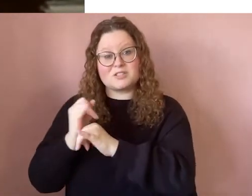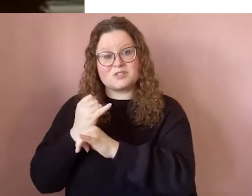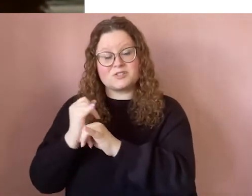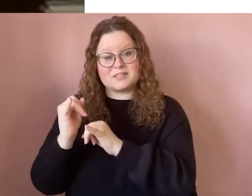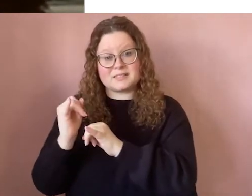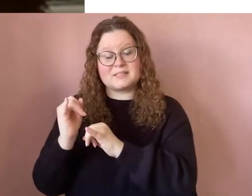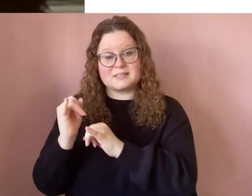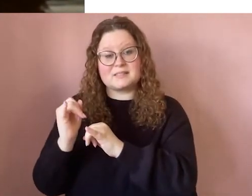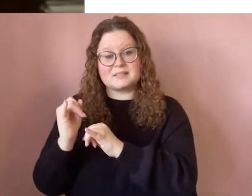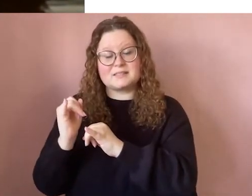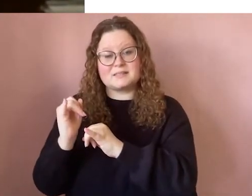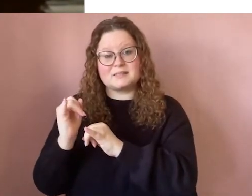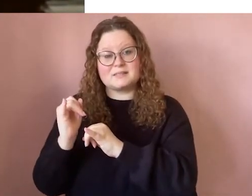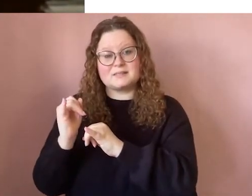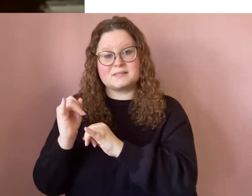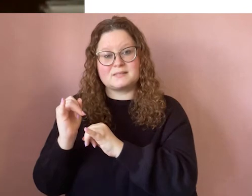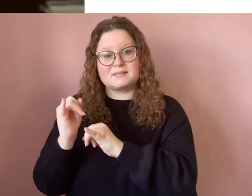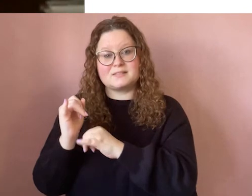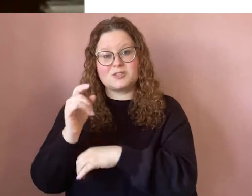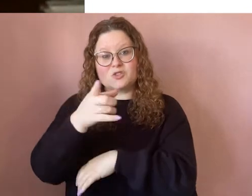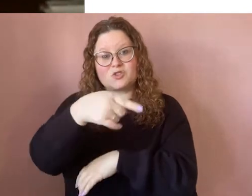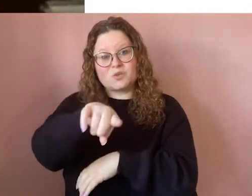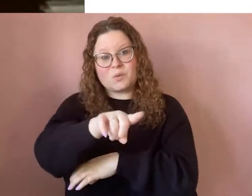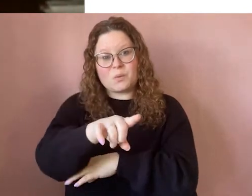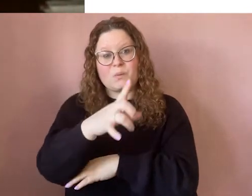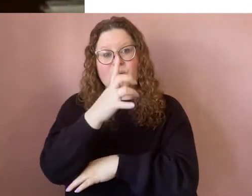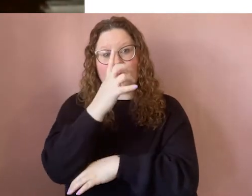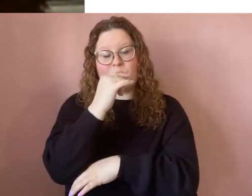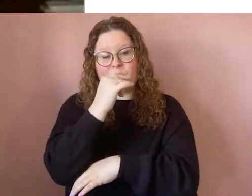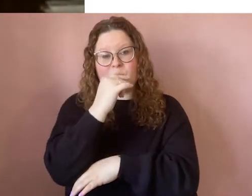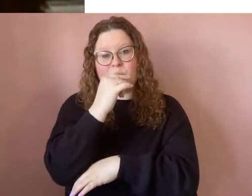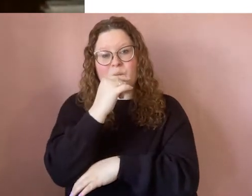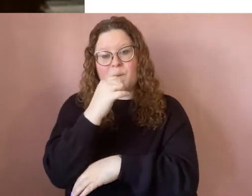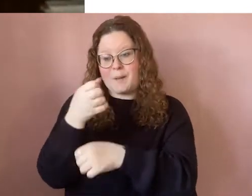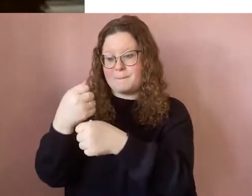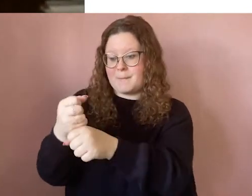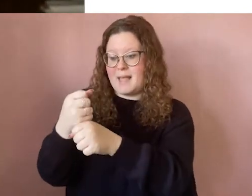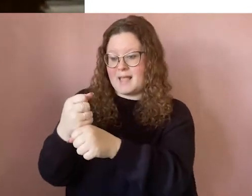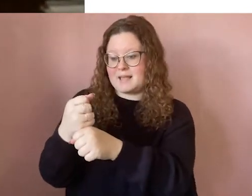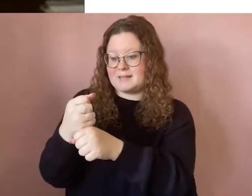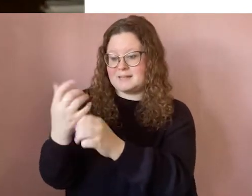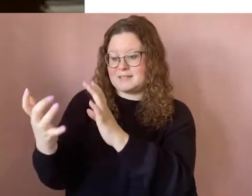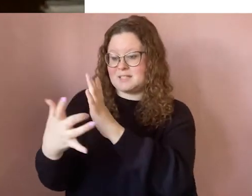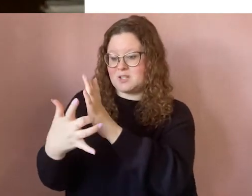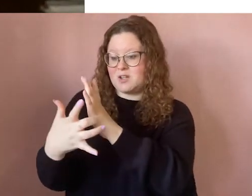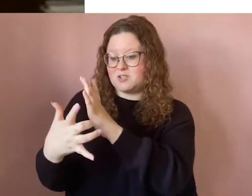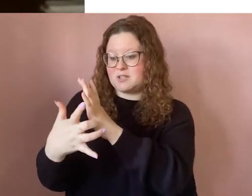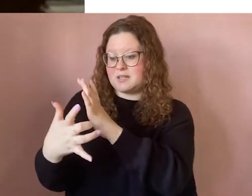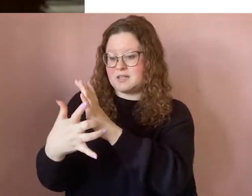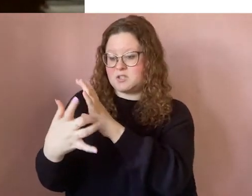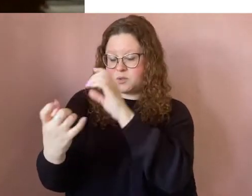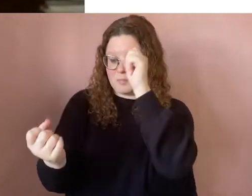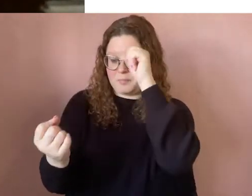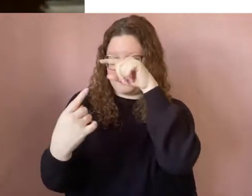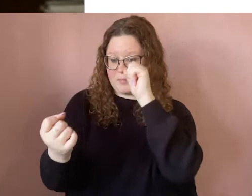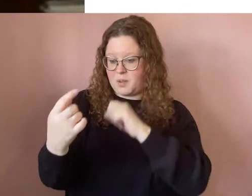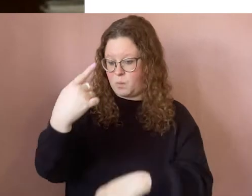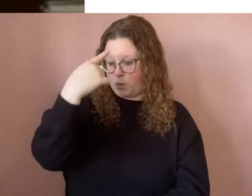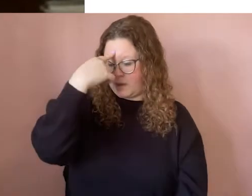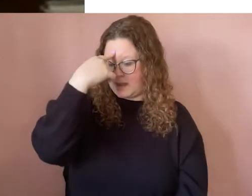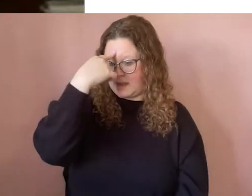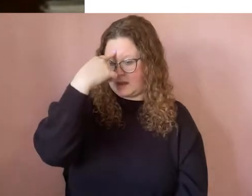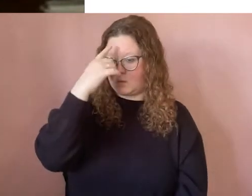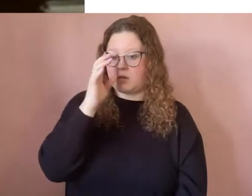to help design these devices to appeal to that part of the brain where